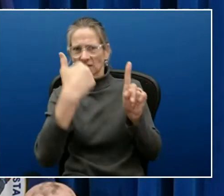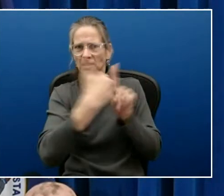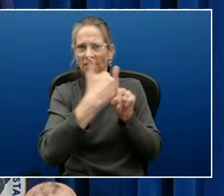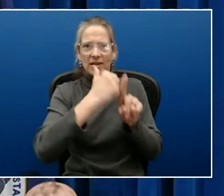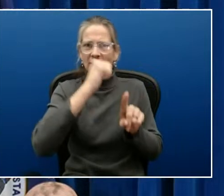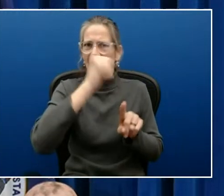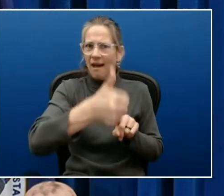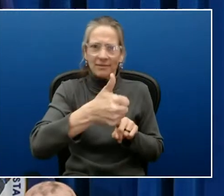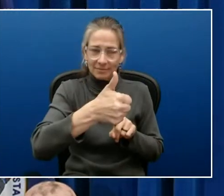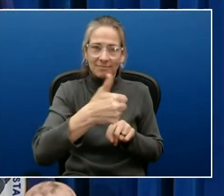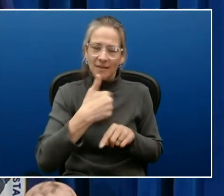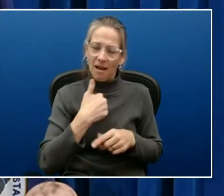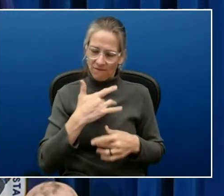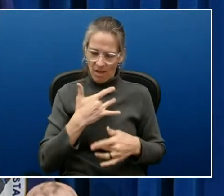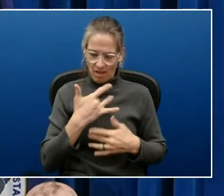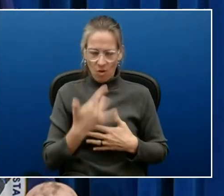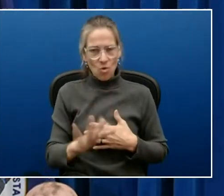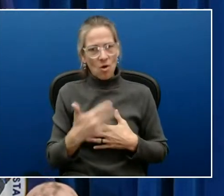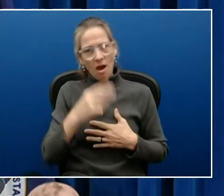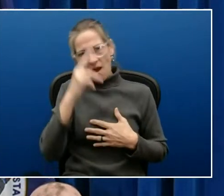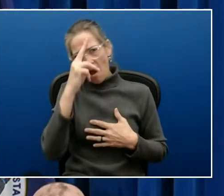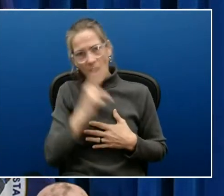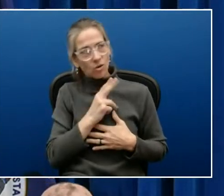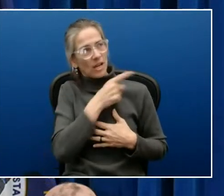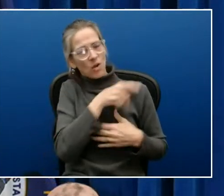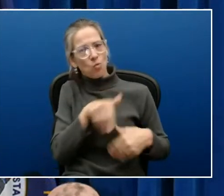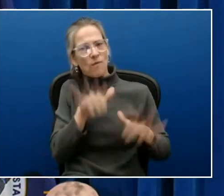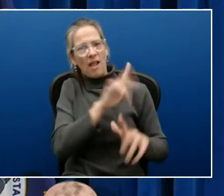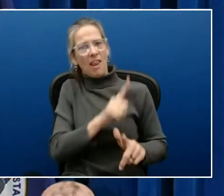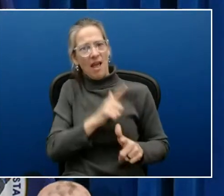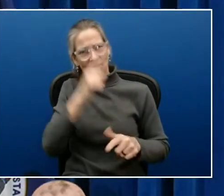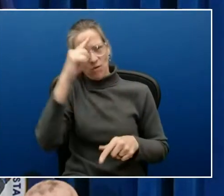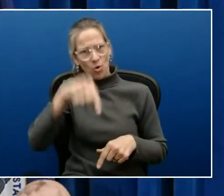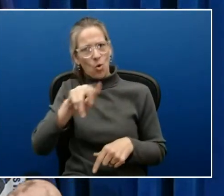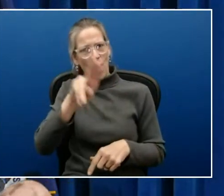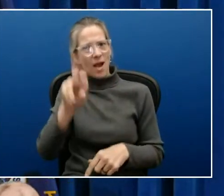have a father willing to risk his life for this great nation.